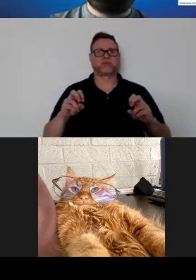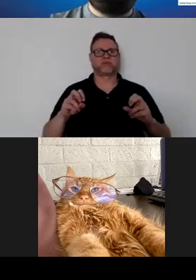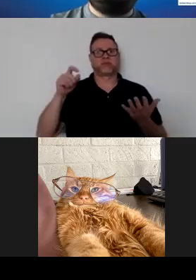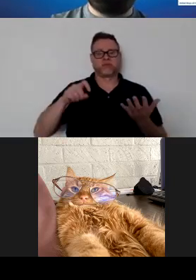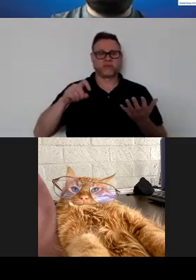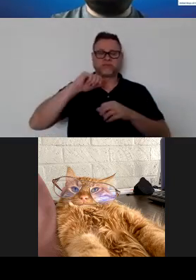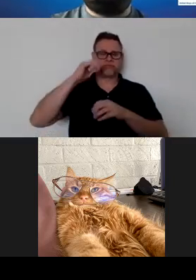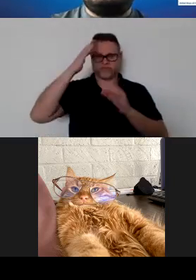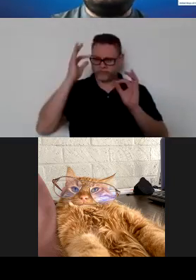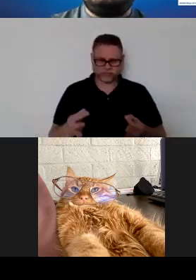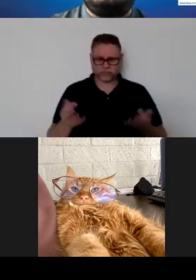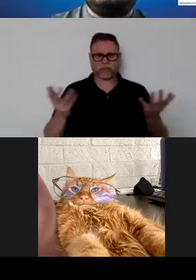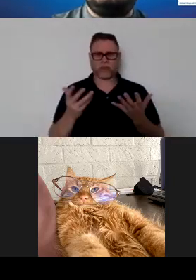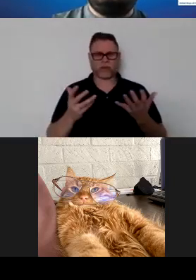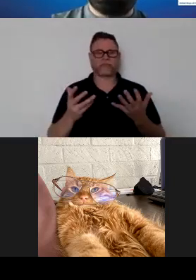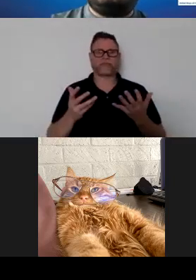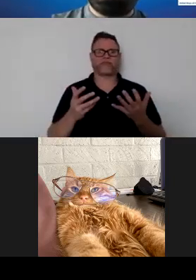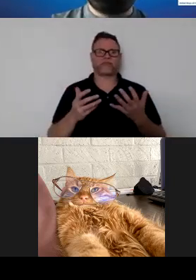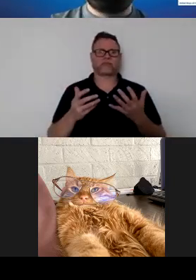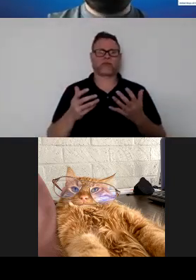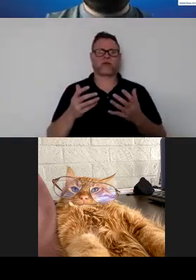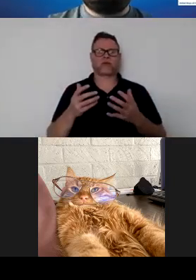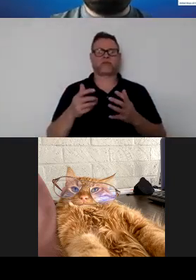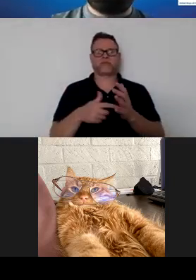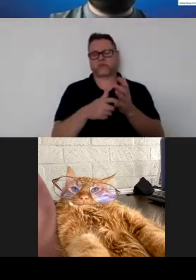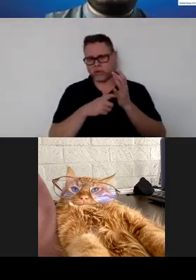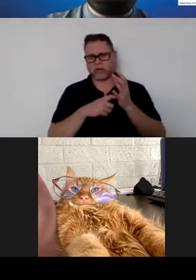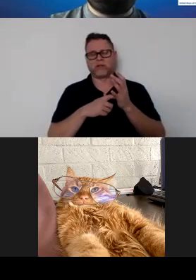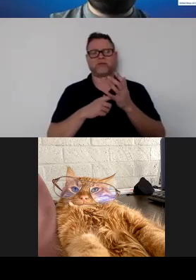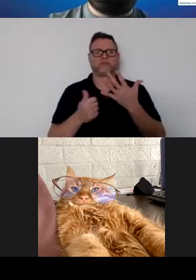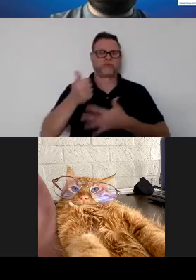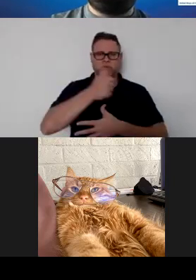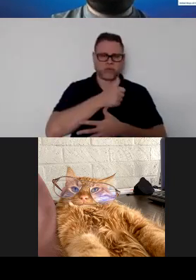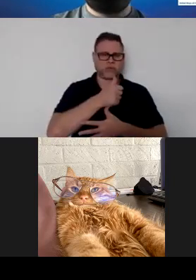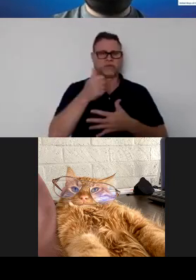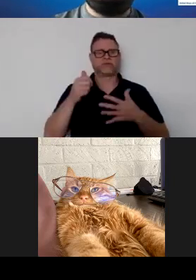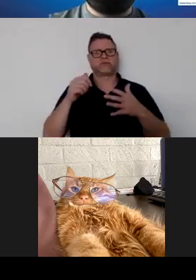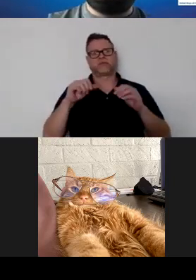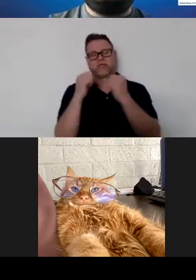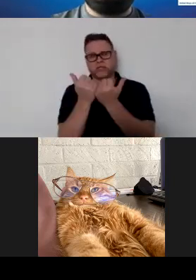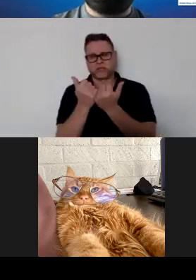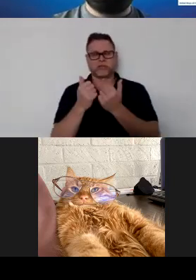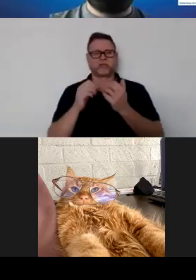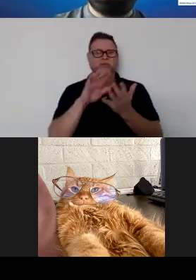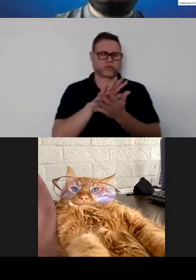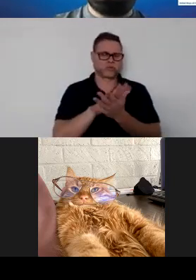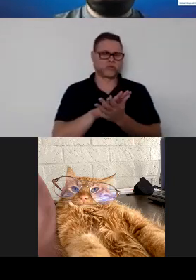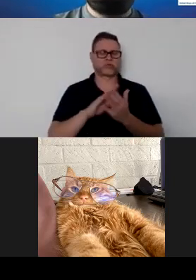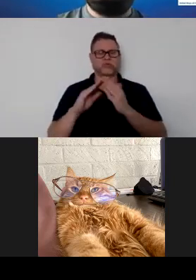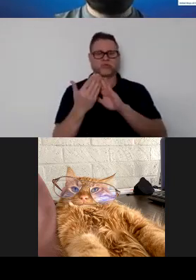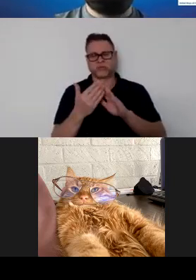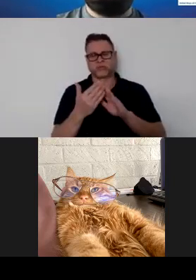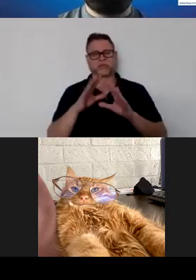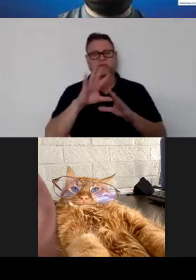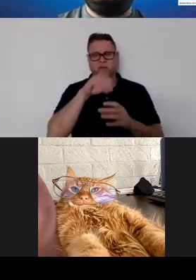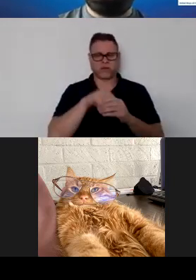what services warrant prioritization for families, schools, agencies, children, and communities as a whole. Further, it will help